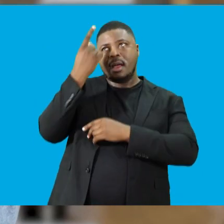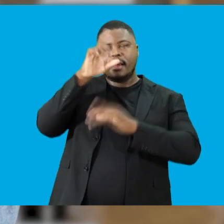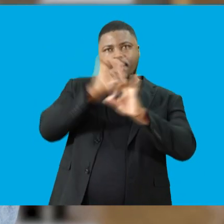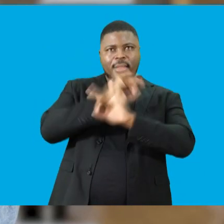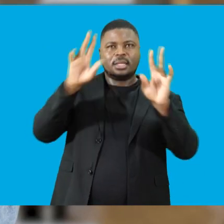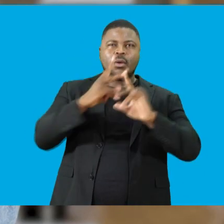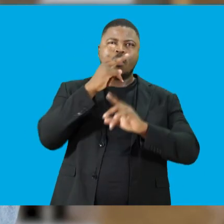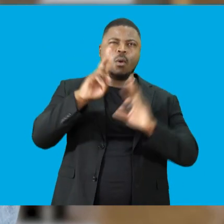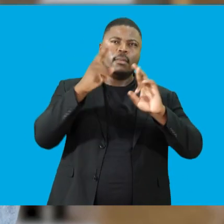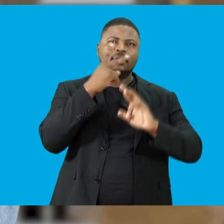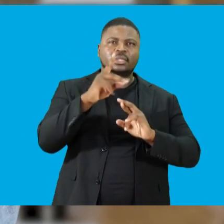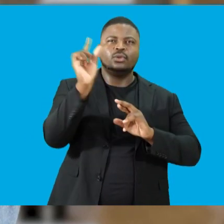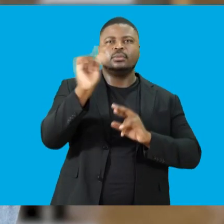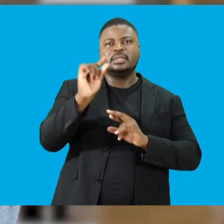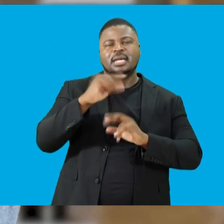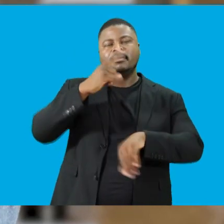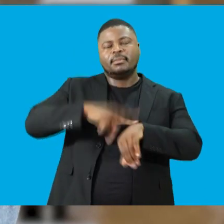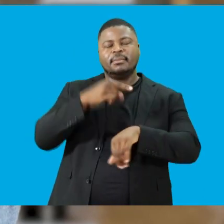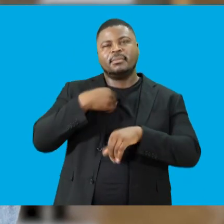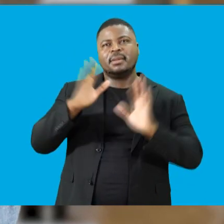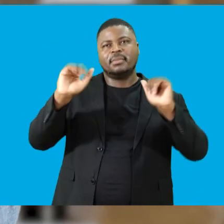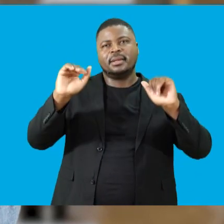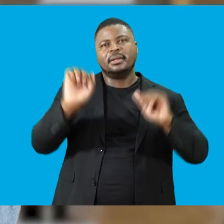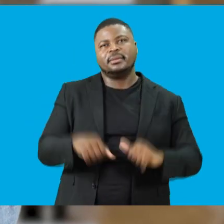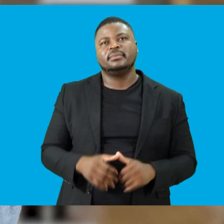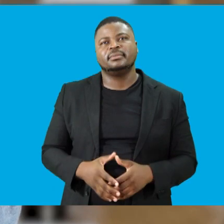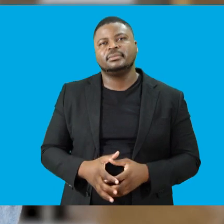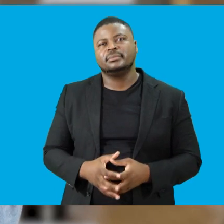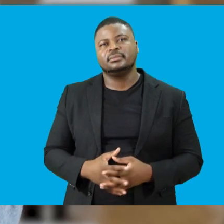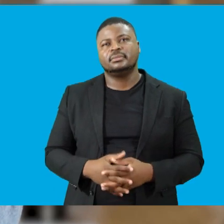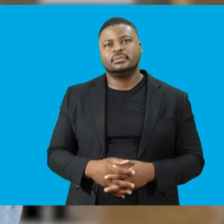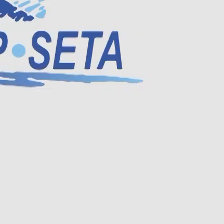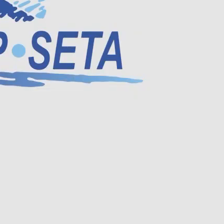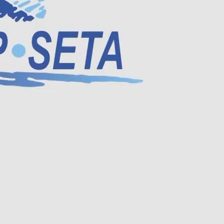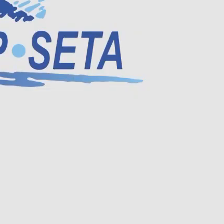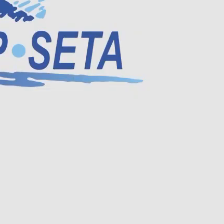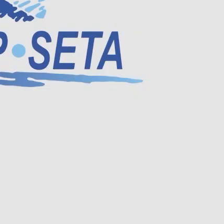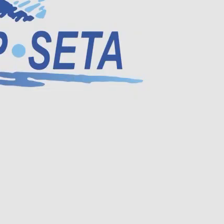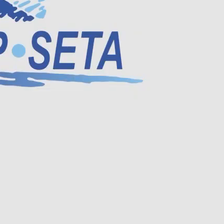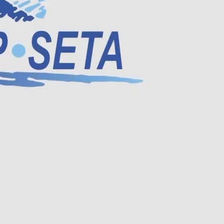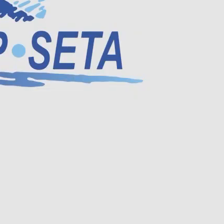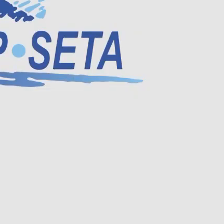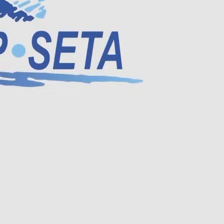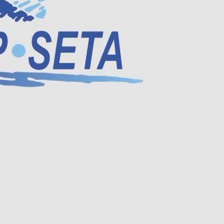graph and a broken line graph. Hope to see you again next time. Bye.